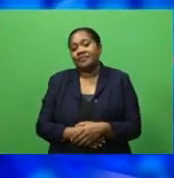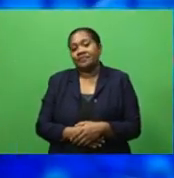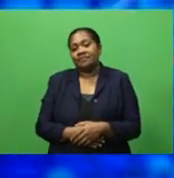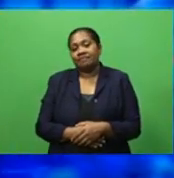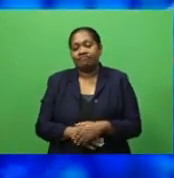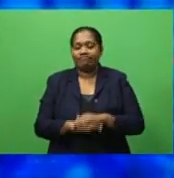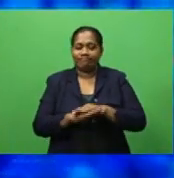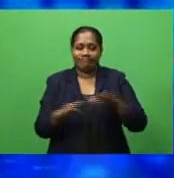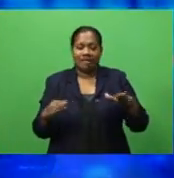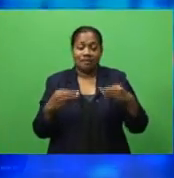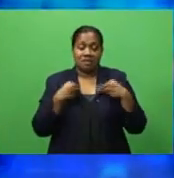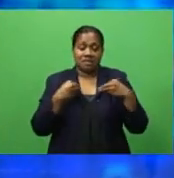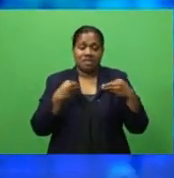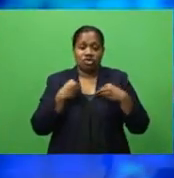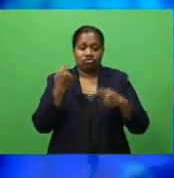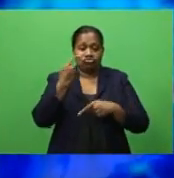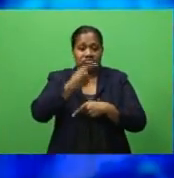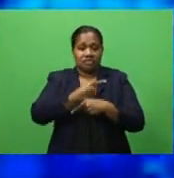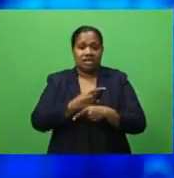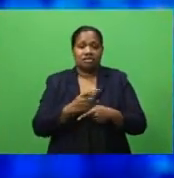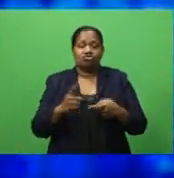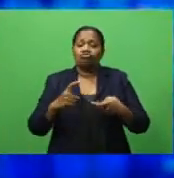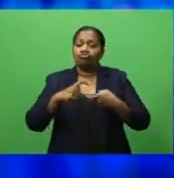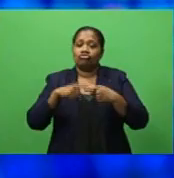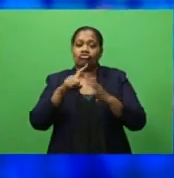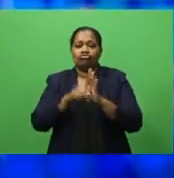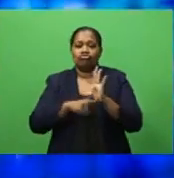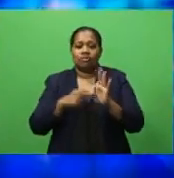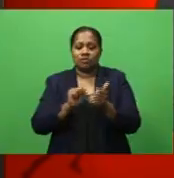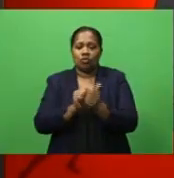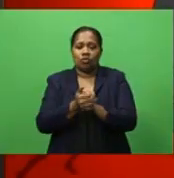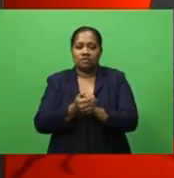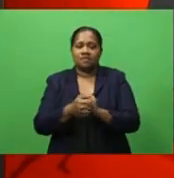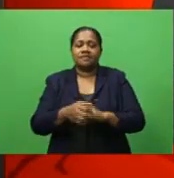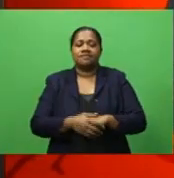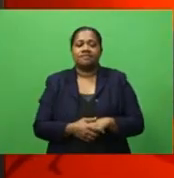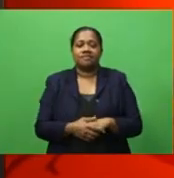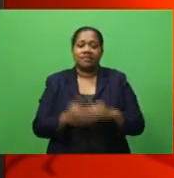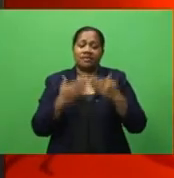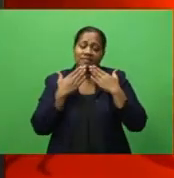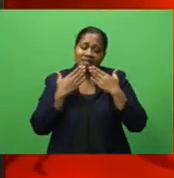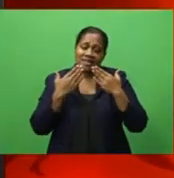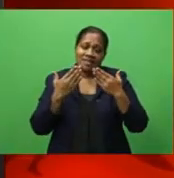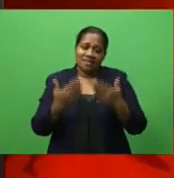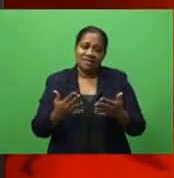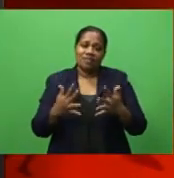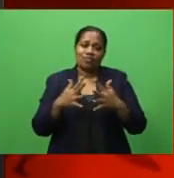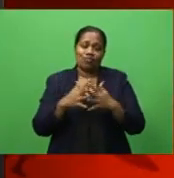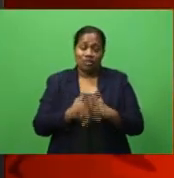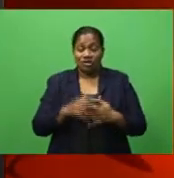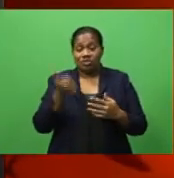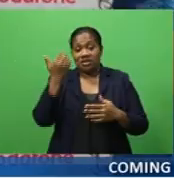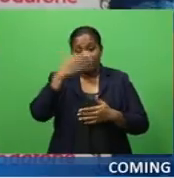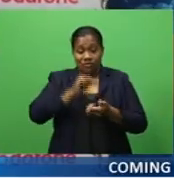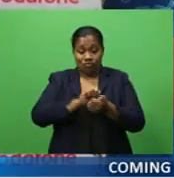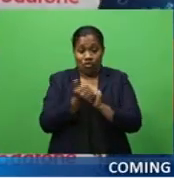That's it from Business Tonight. We now join Jamie with the latest in sports. Naka Whitney, and good evening in sports